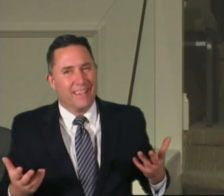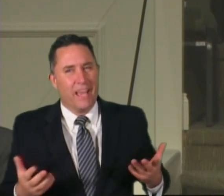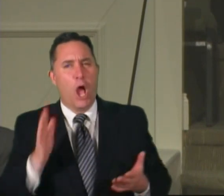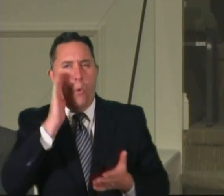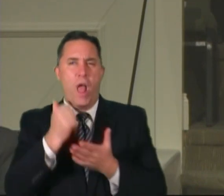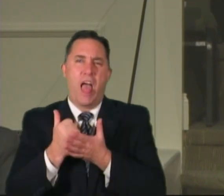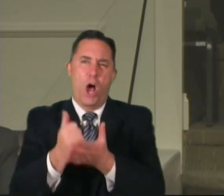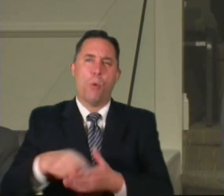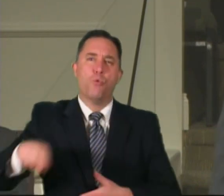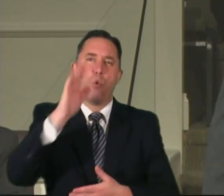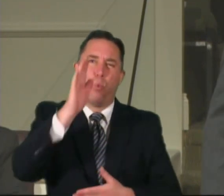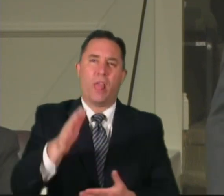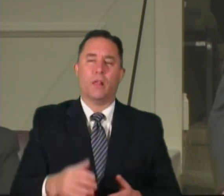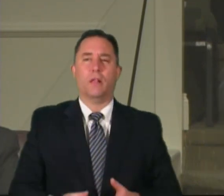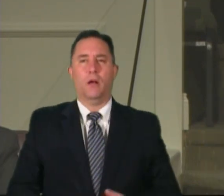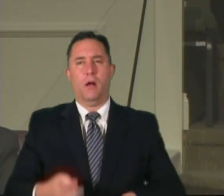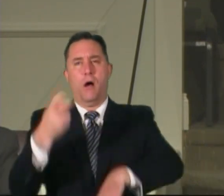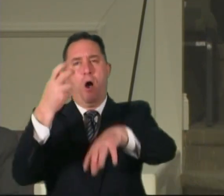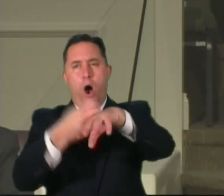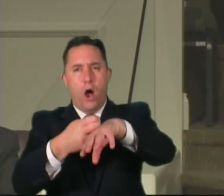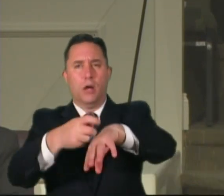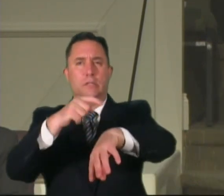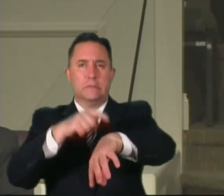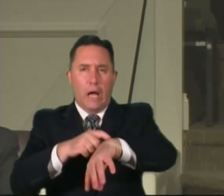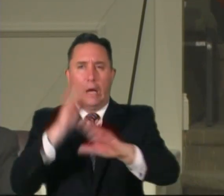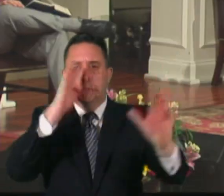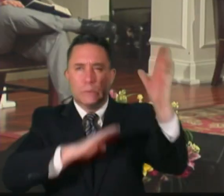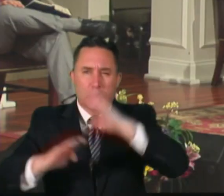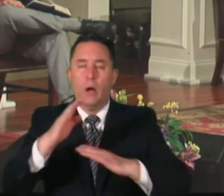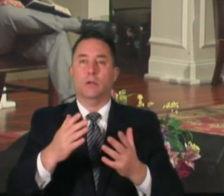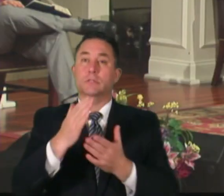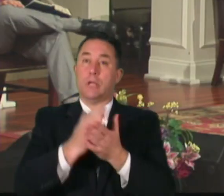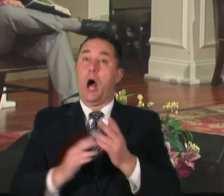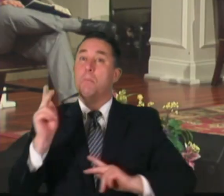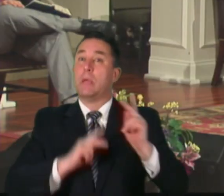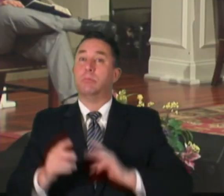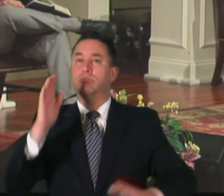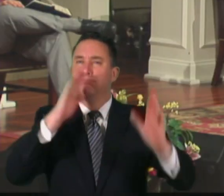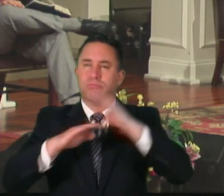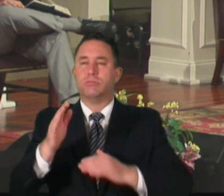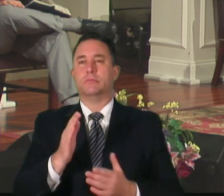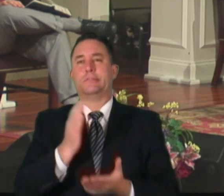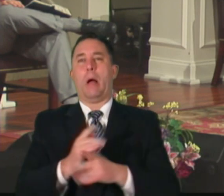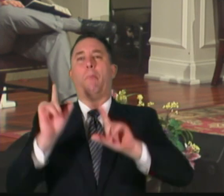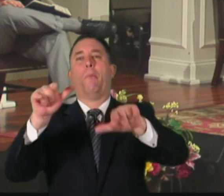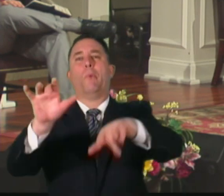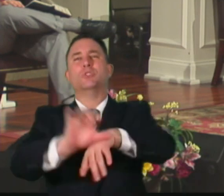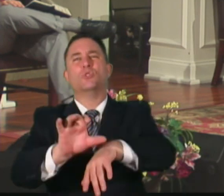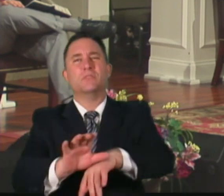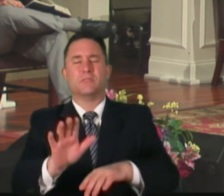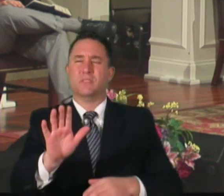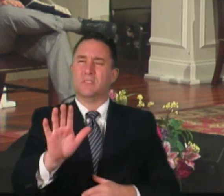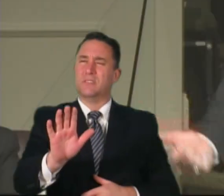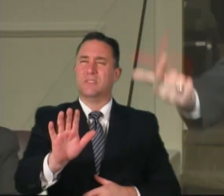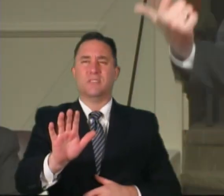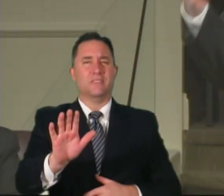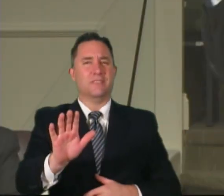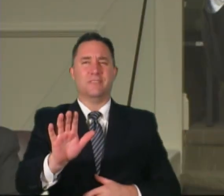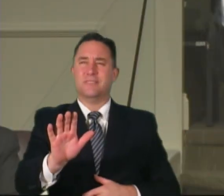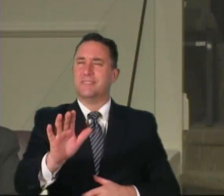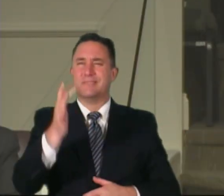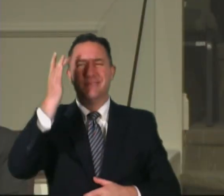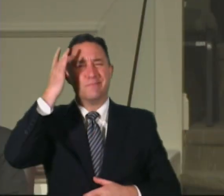help you. And difficult times of storms. Sometimes people go through storms, they quit going to church. Listen, that's not